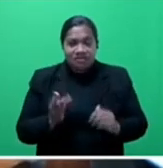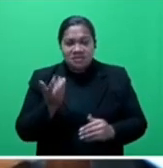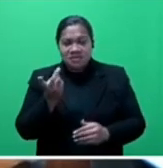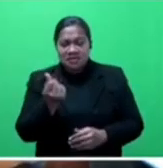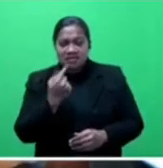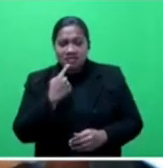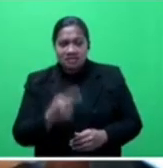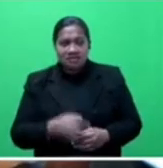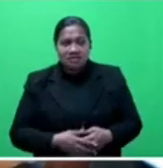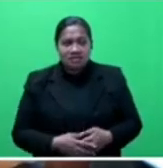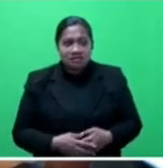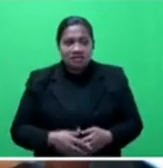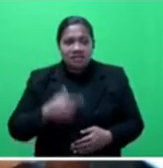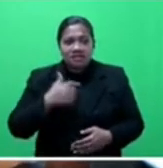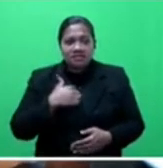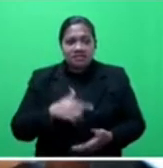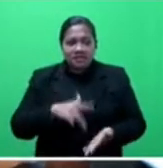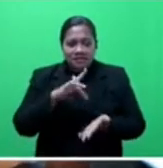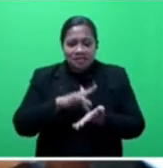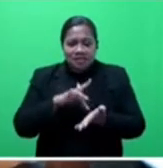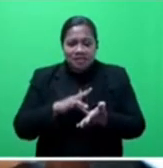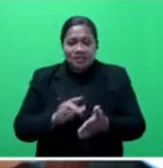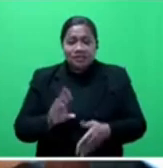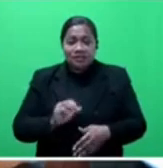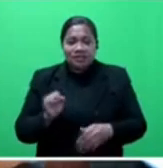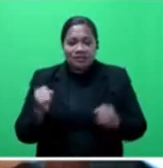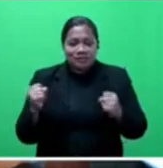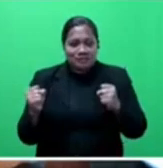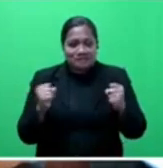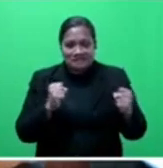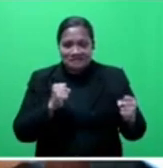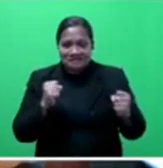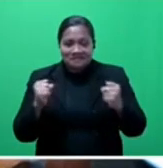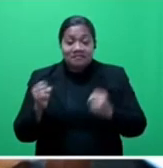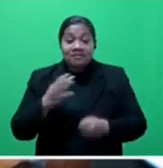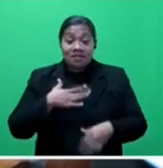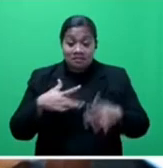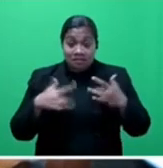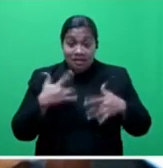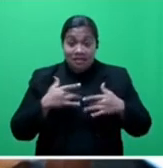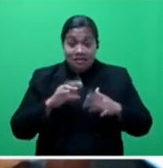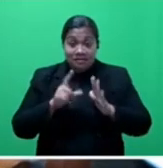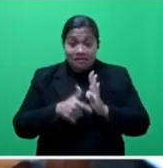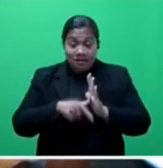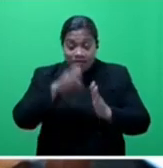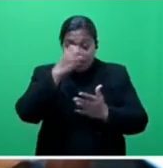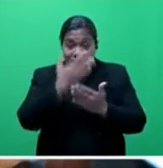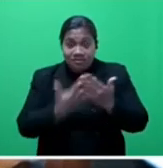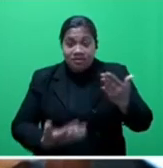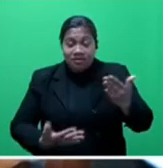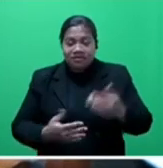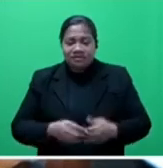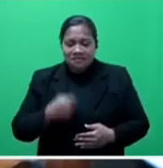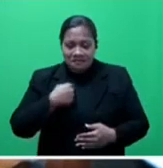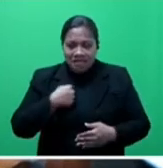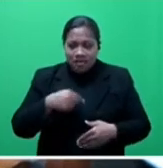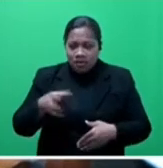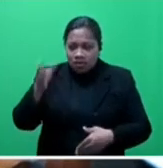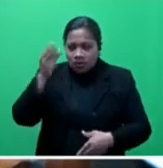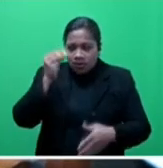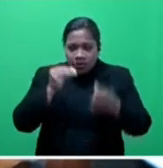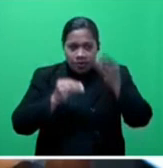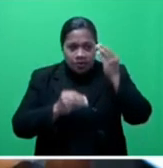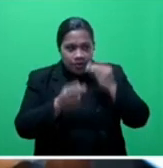am in the middle of a perfect storm. In my lifetime of experiences, I have learnt God in